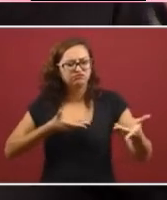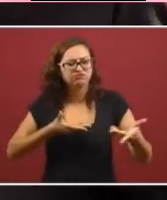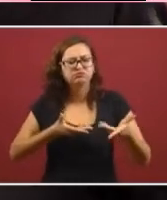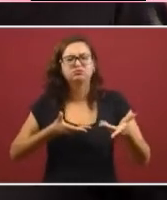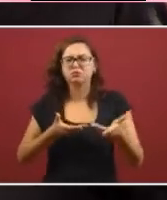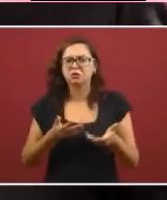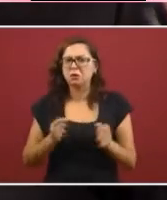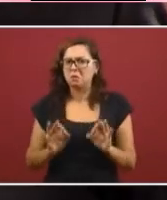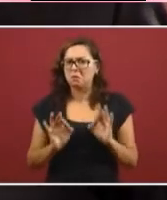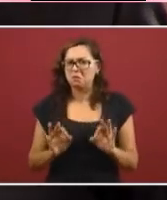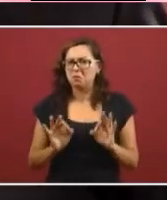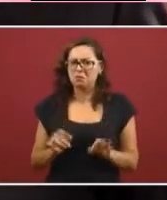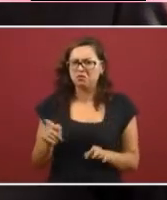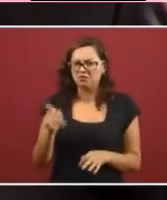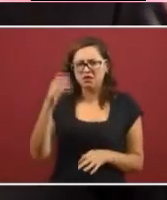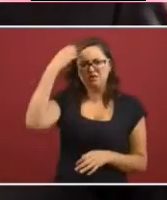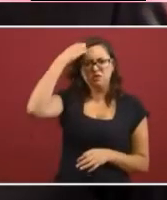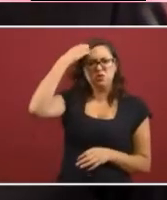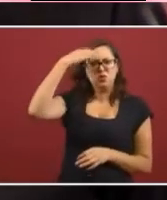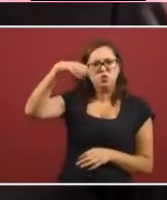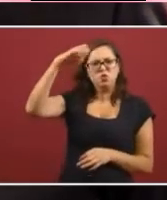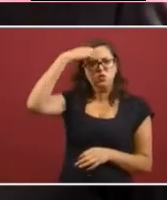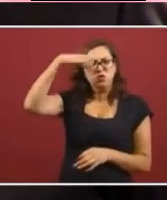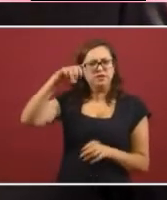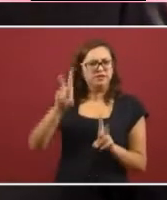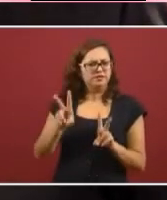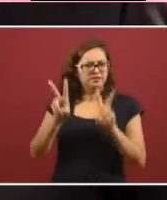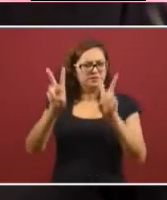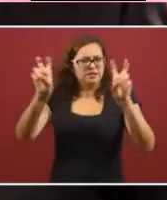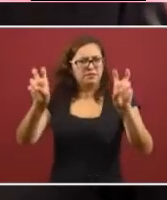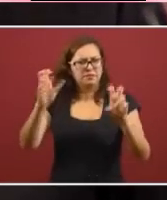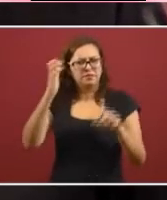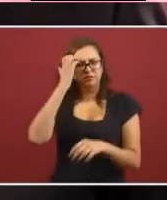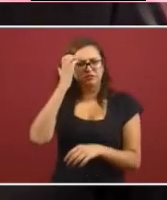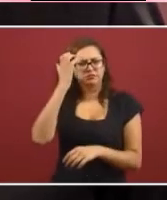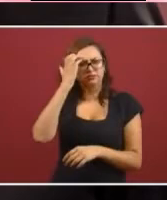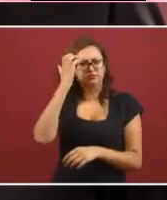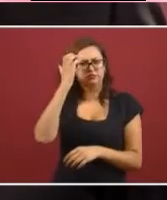that have already dealt with these matters